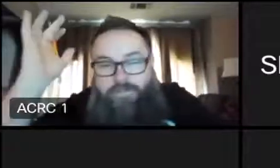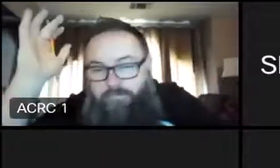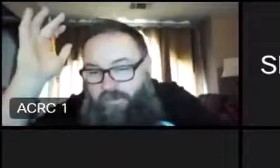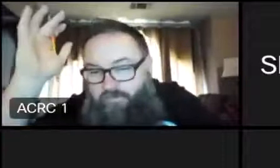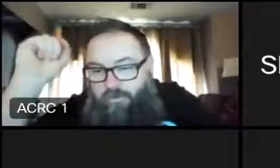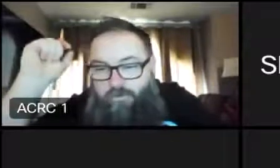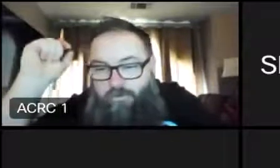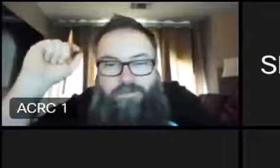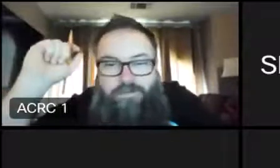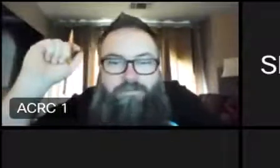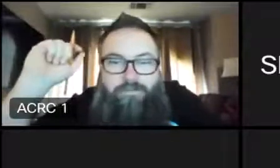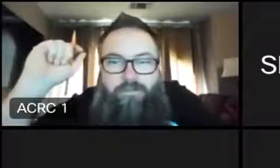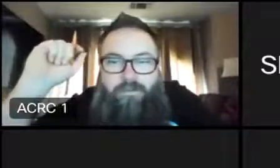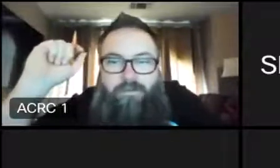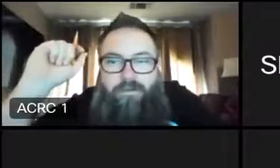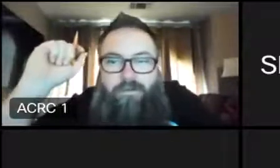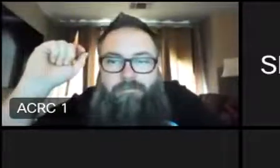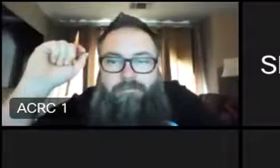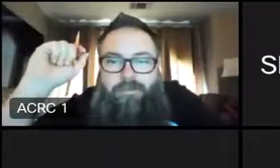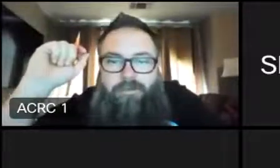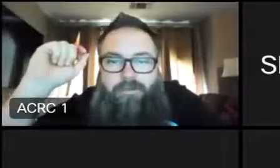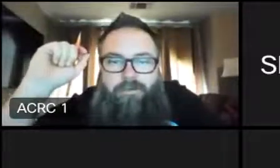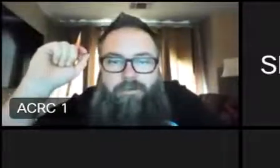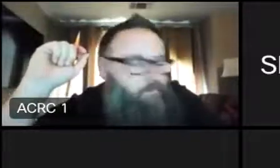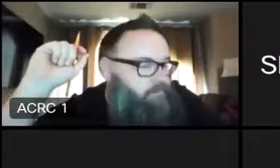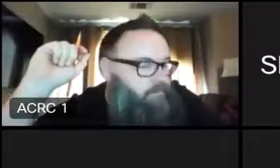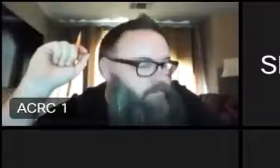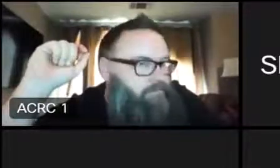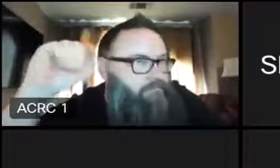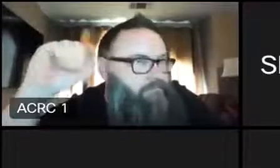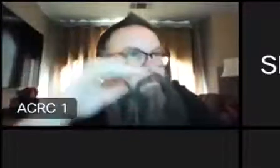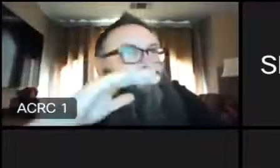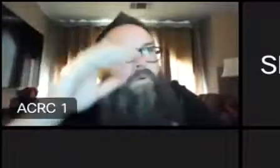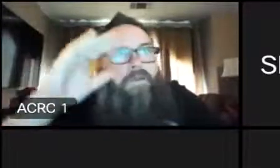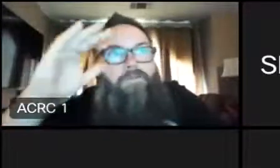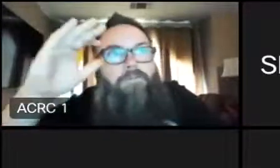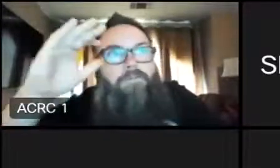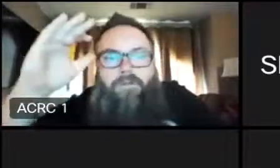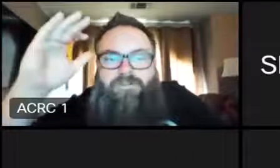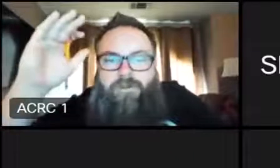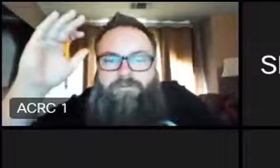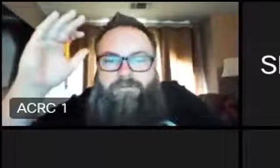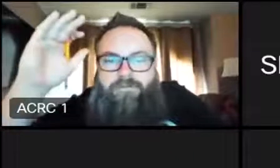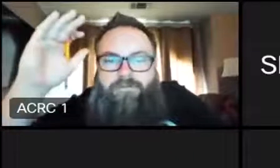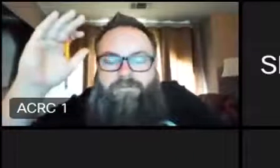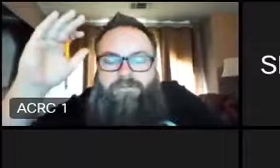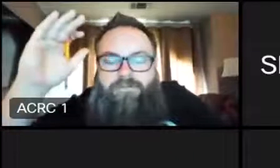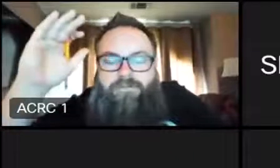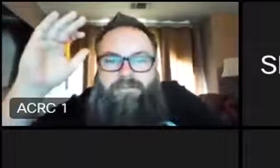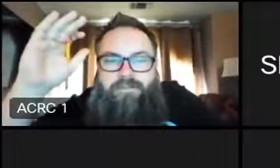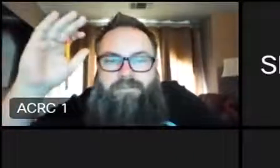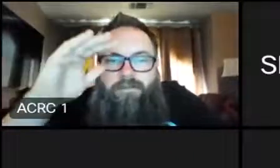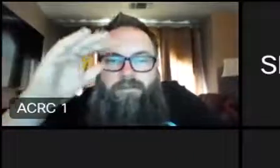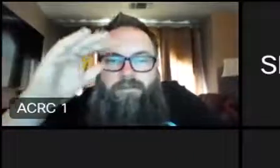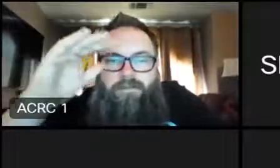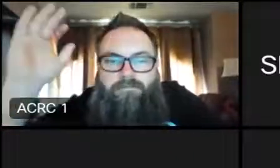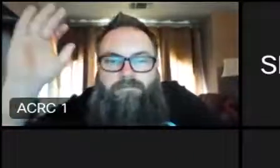with trying to utilize, I think, tailored day services to approximate the experience that people had with